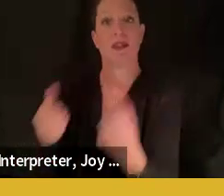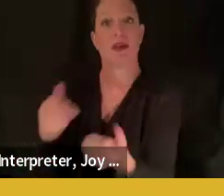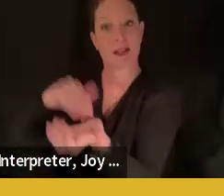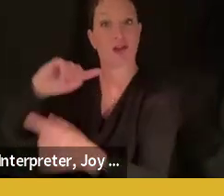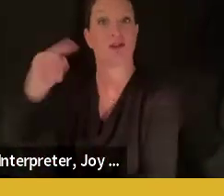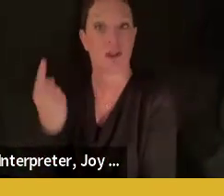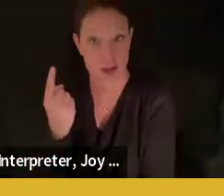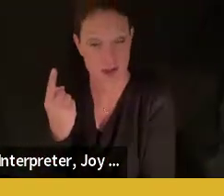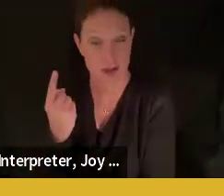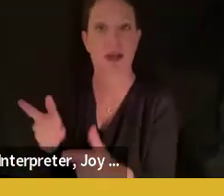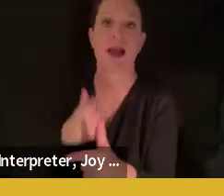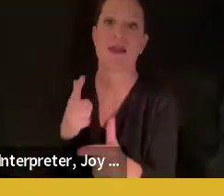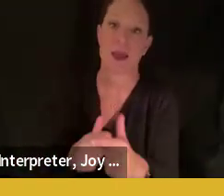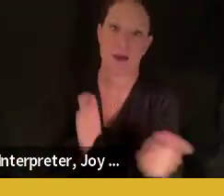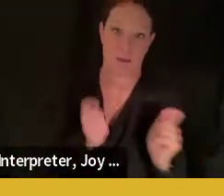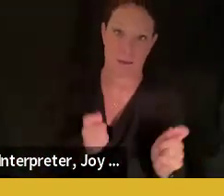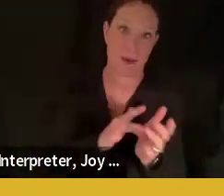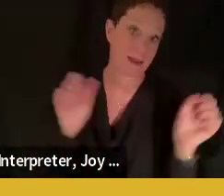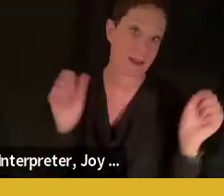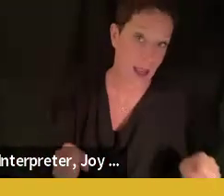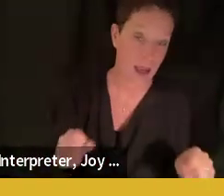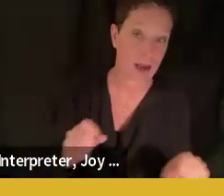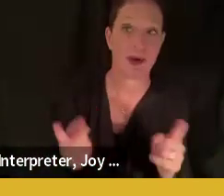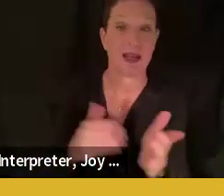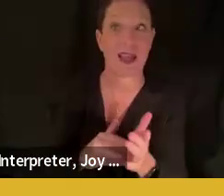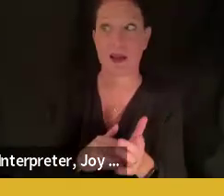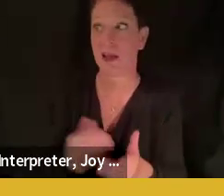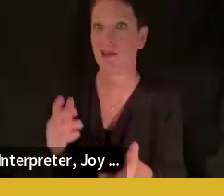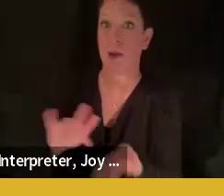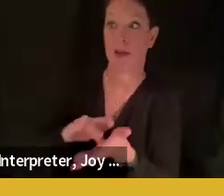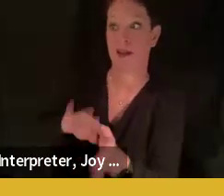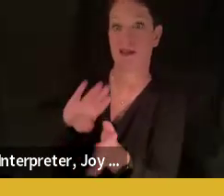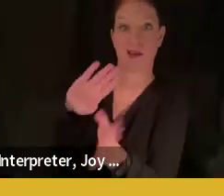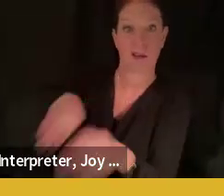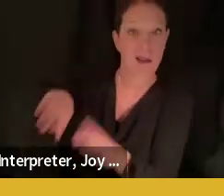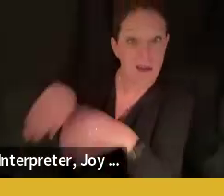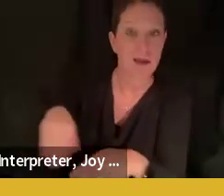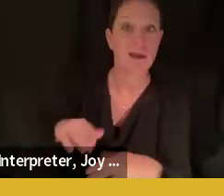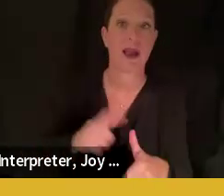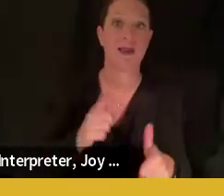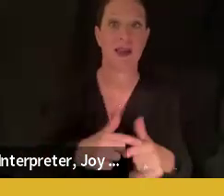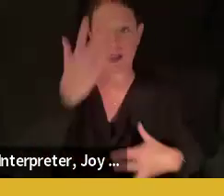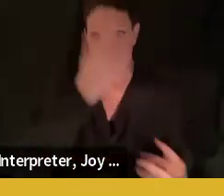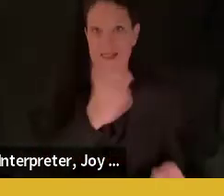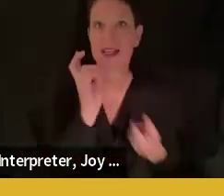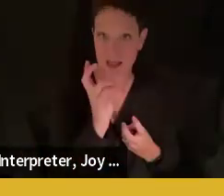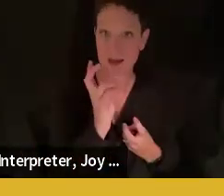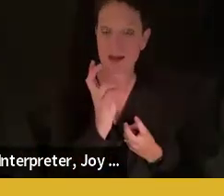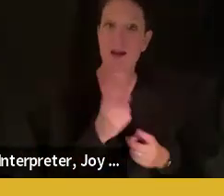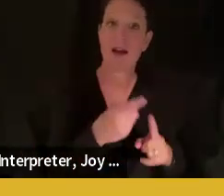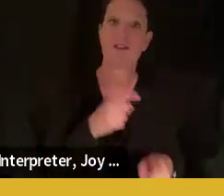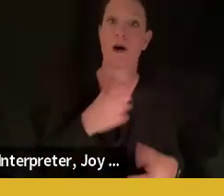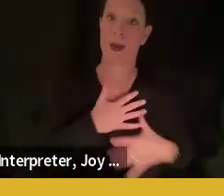provider directly. You don't want worsening chronic health condition symptoms on top of